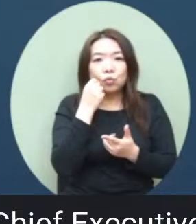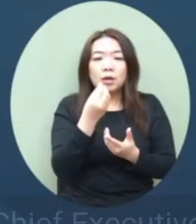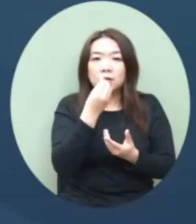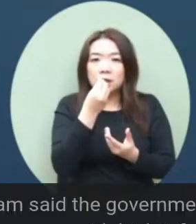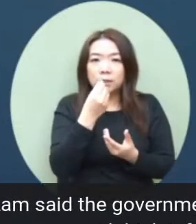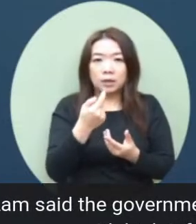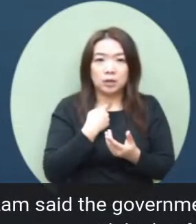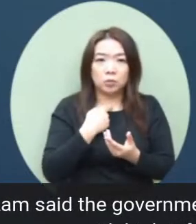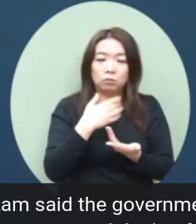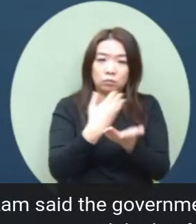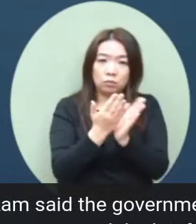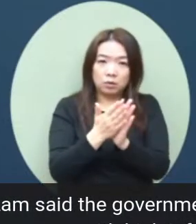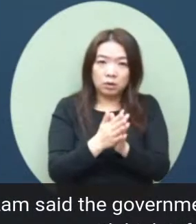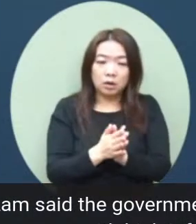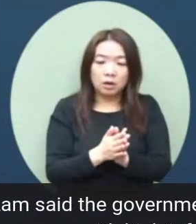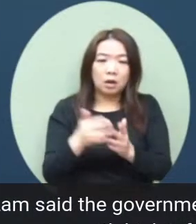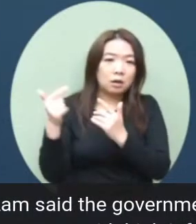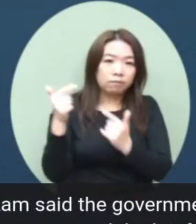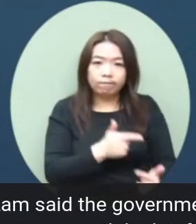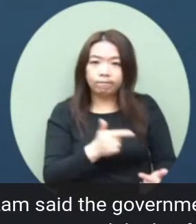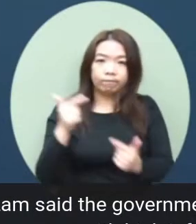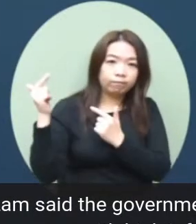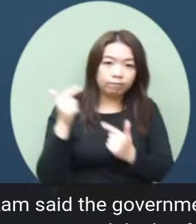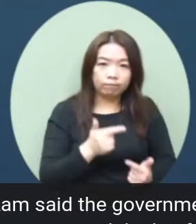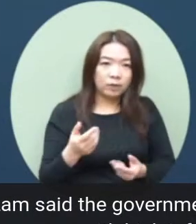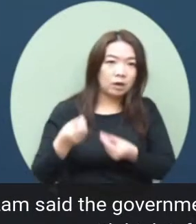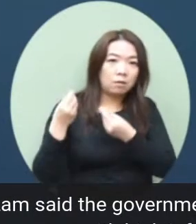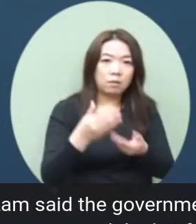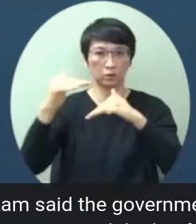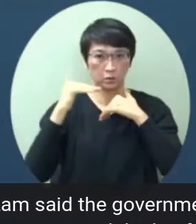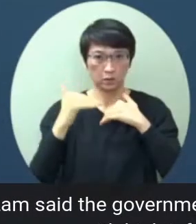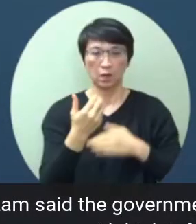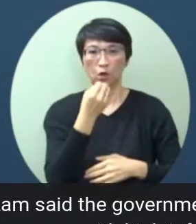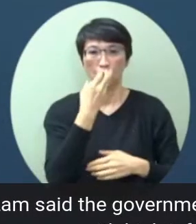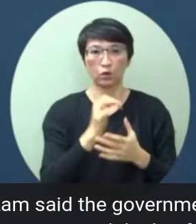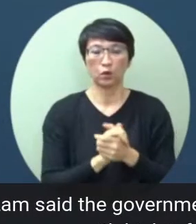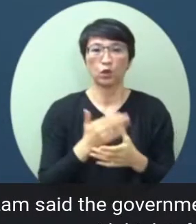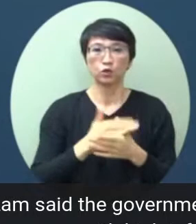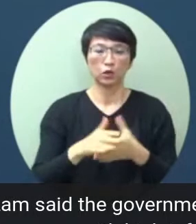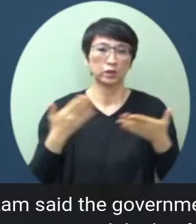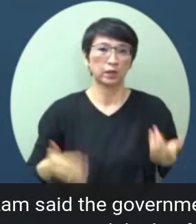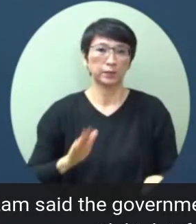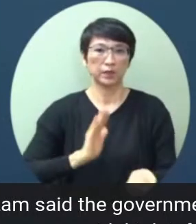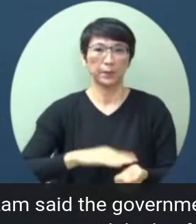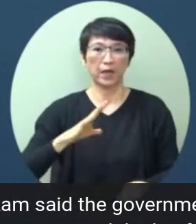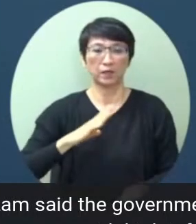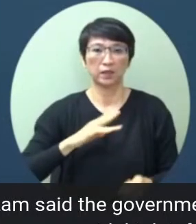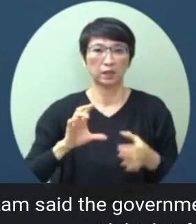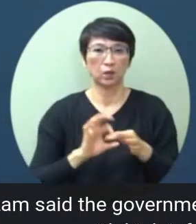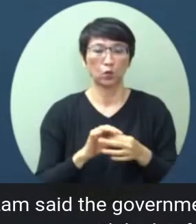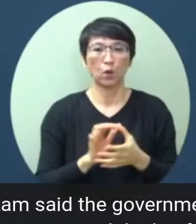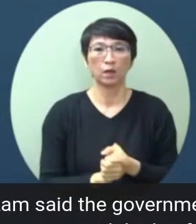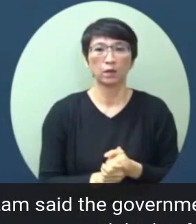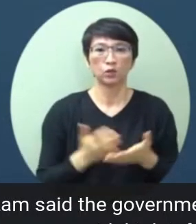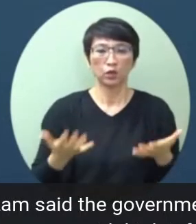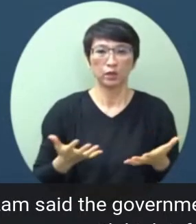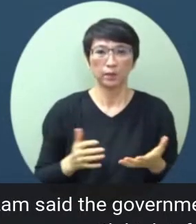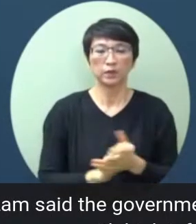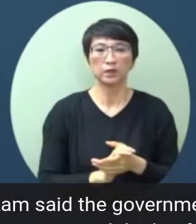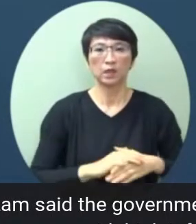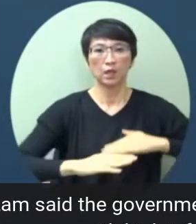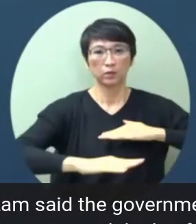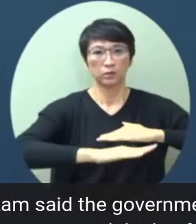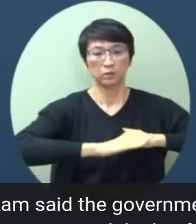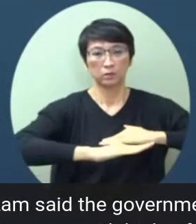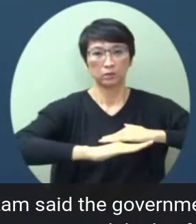from the mainland. The central government is very concerned for Hong Kong's daily supply. They